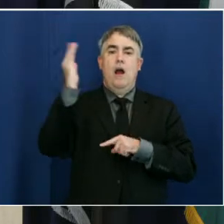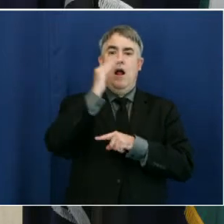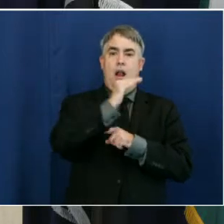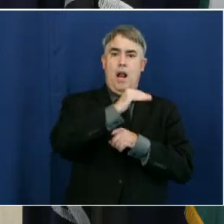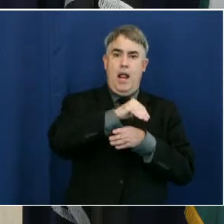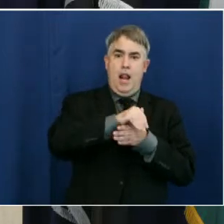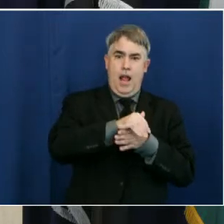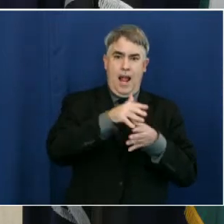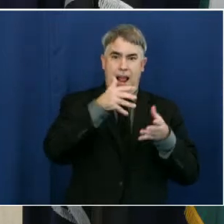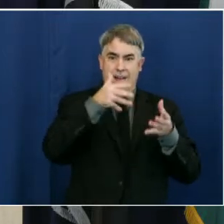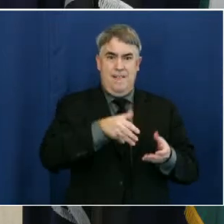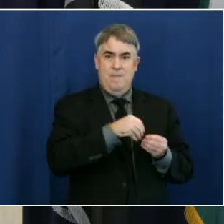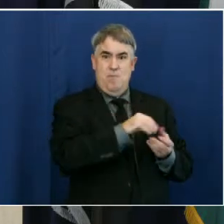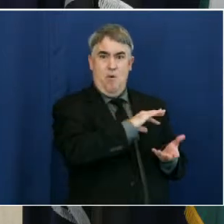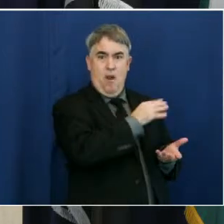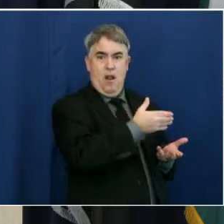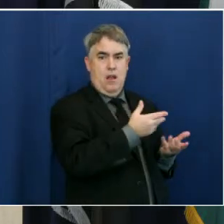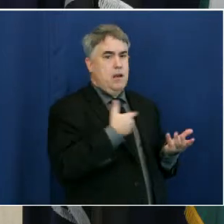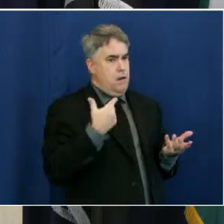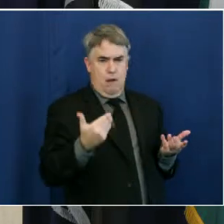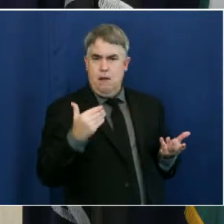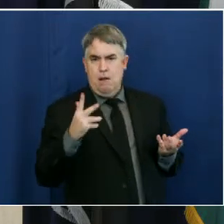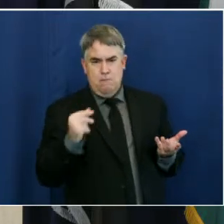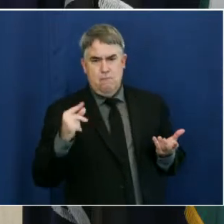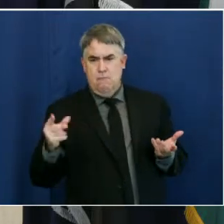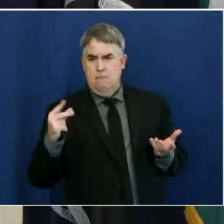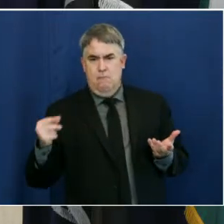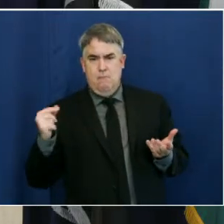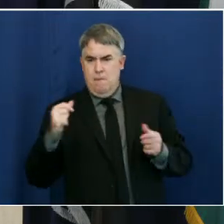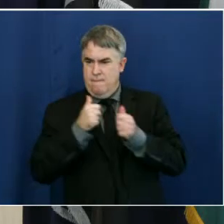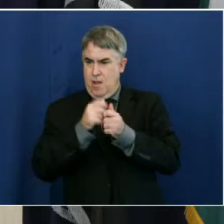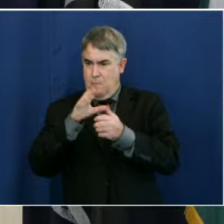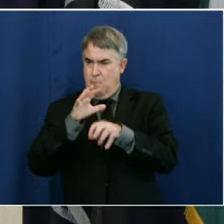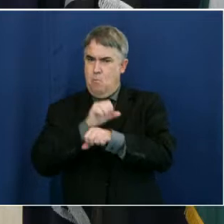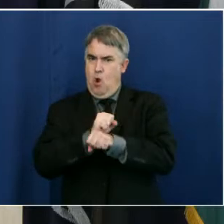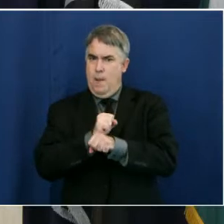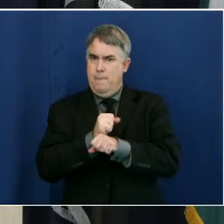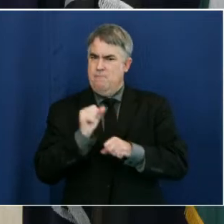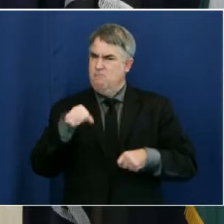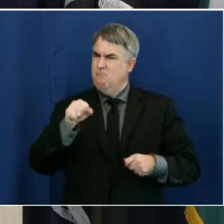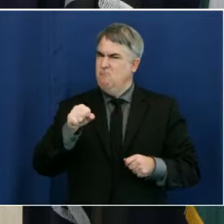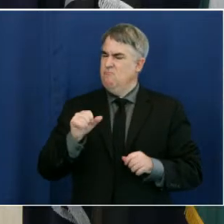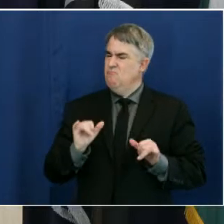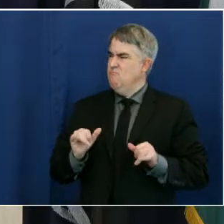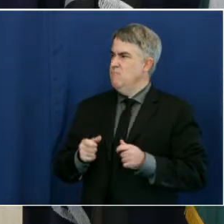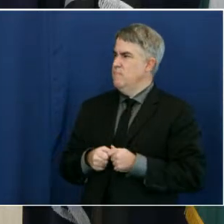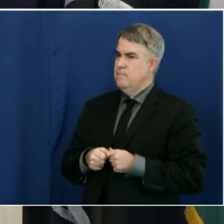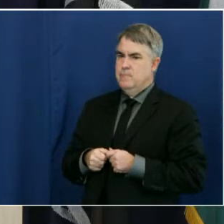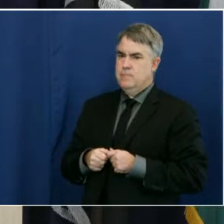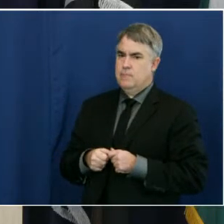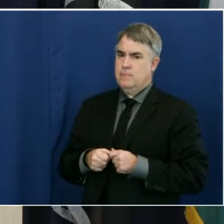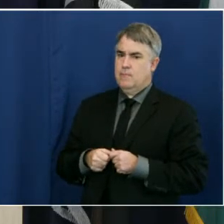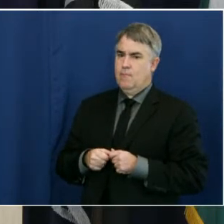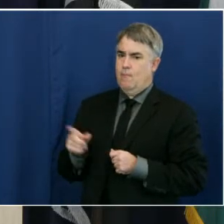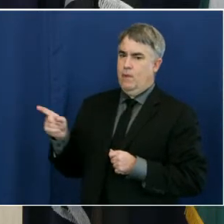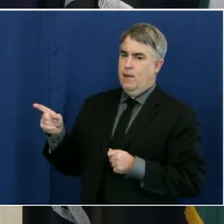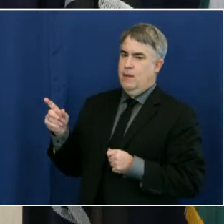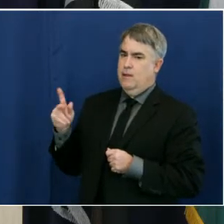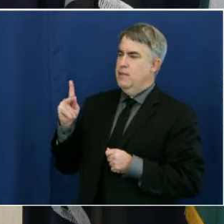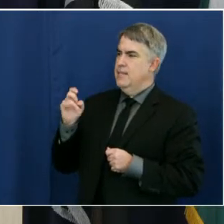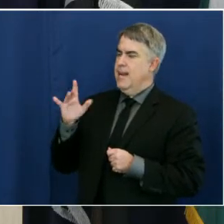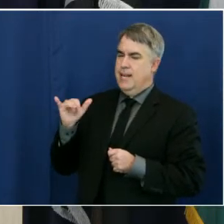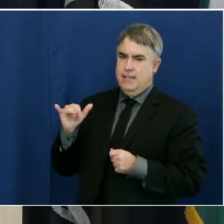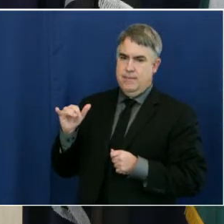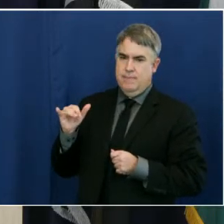locally. Next question is from Kimberly Hunt with ABC 10 News. She's asking, for those getting their first Moderna shot at